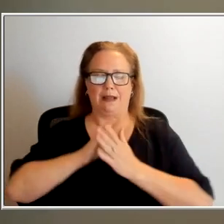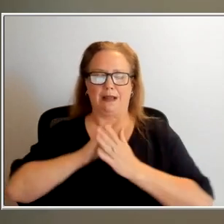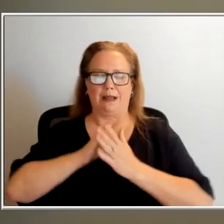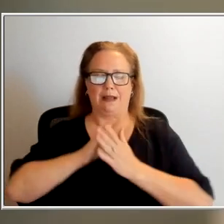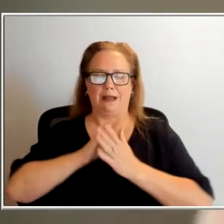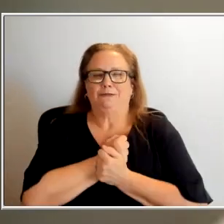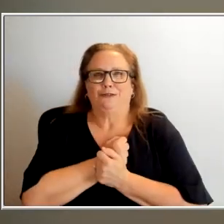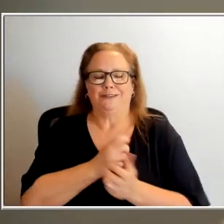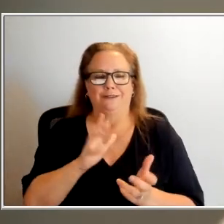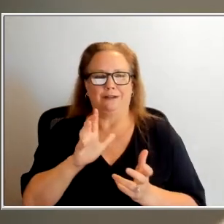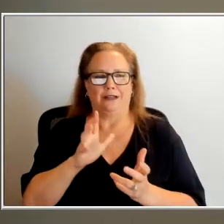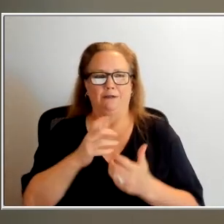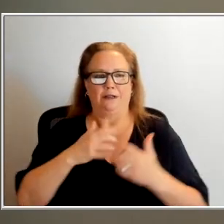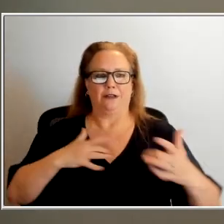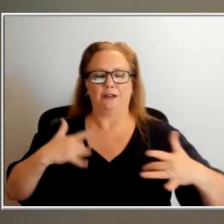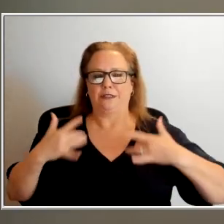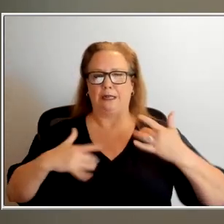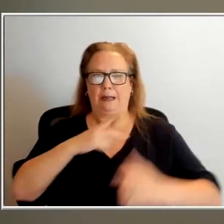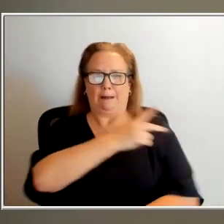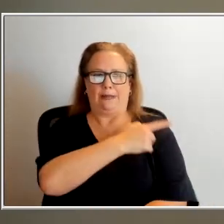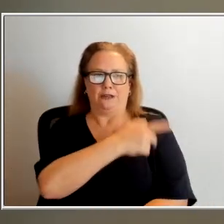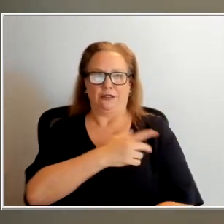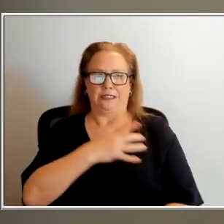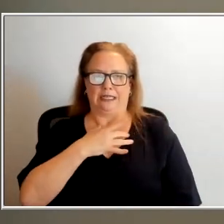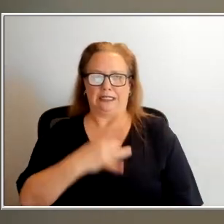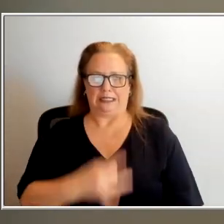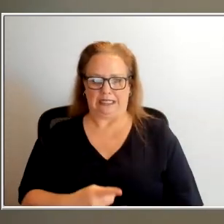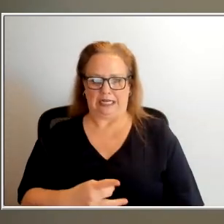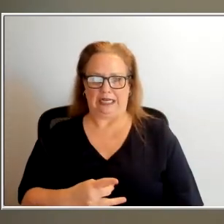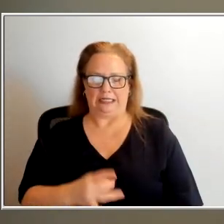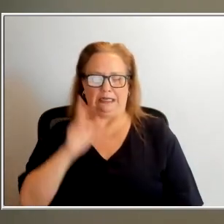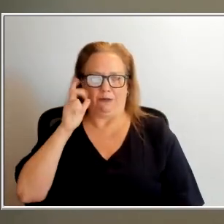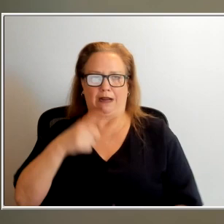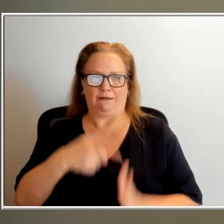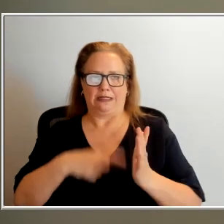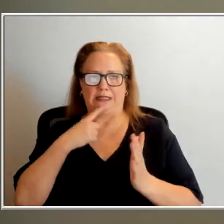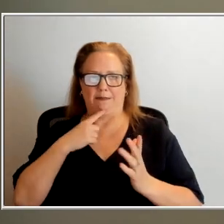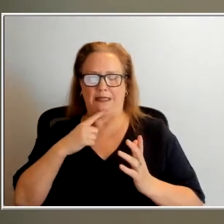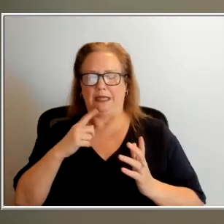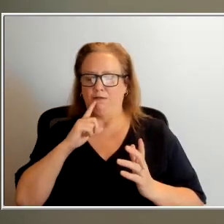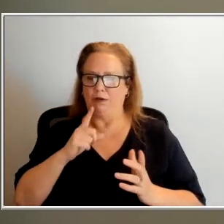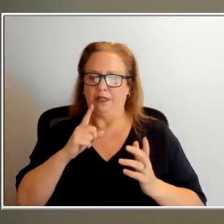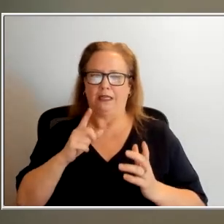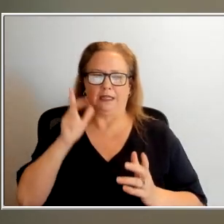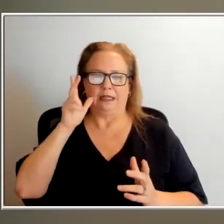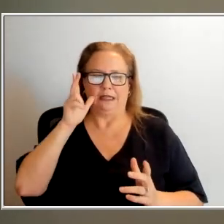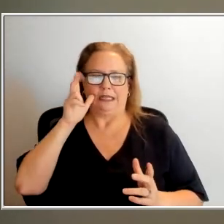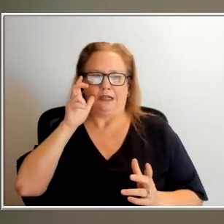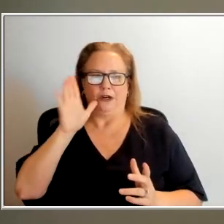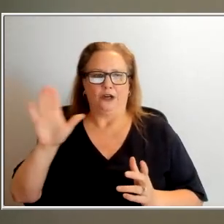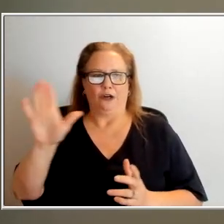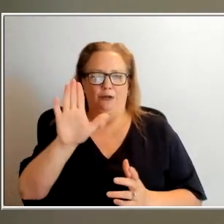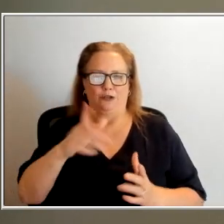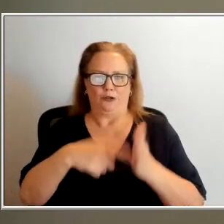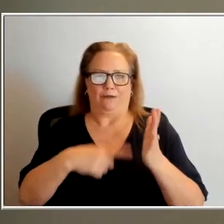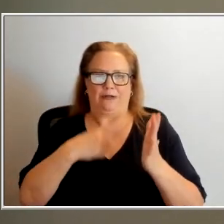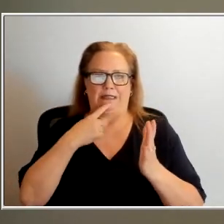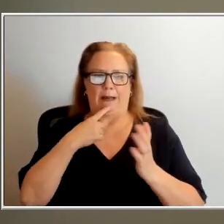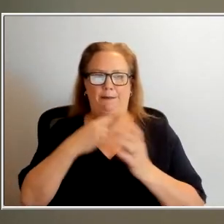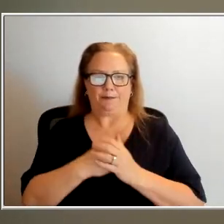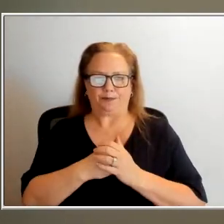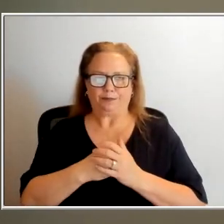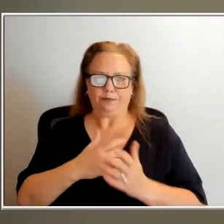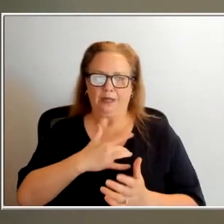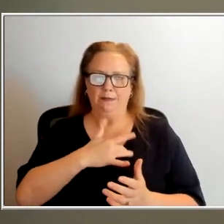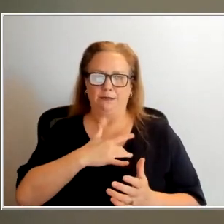enthusiasm, because patients like to hear what I have to say, but they especially love to hear what you have to say. So that makes my heart so happy. I think the one